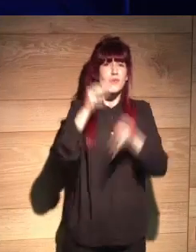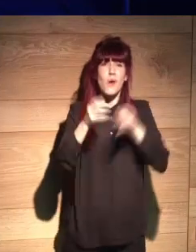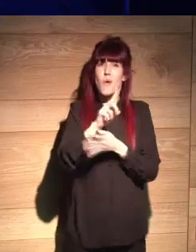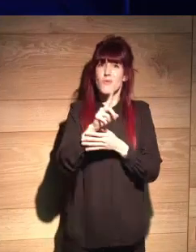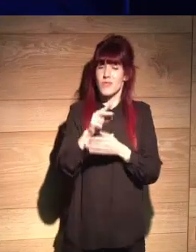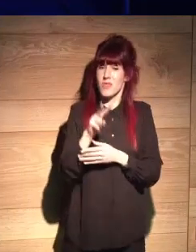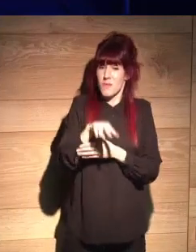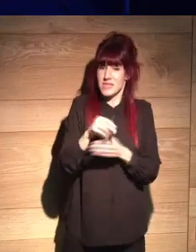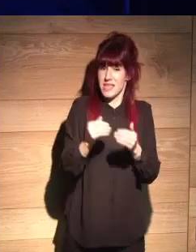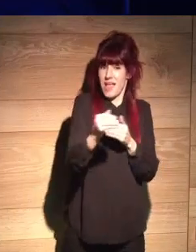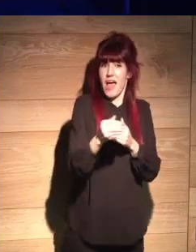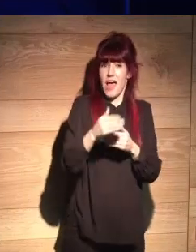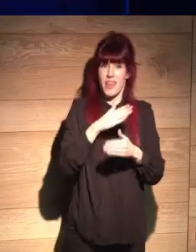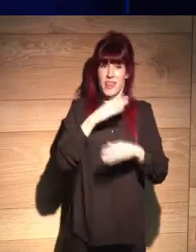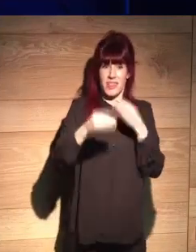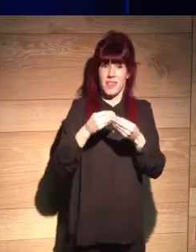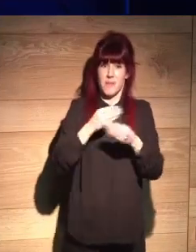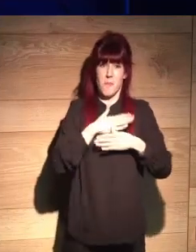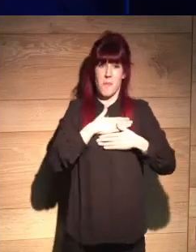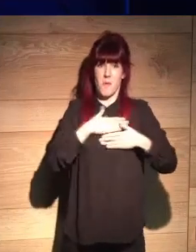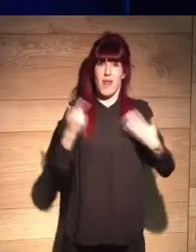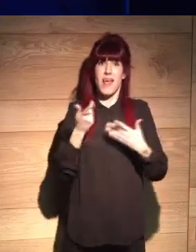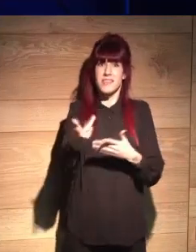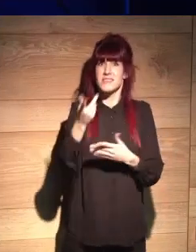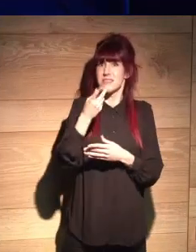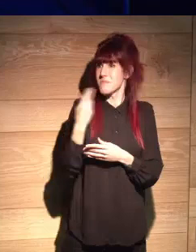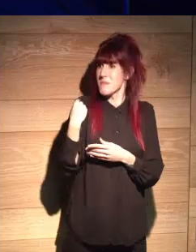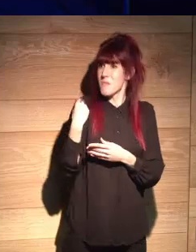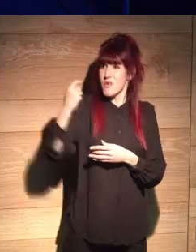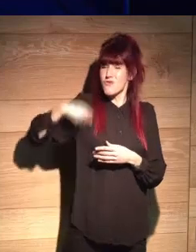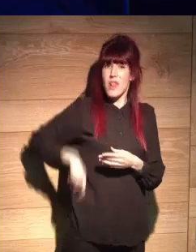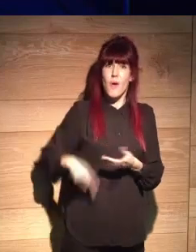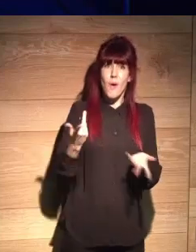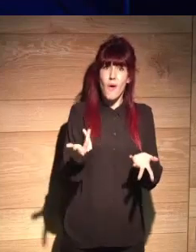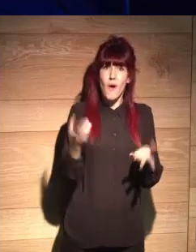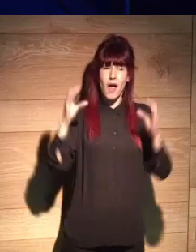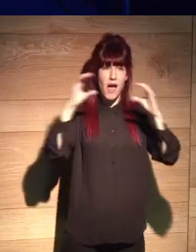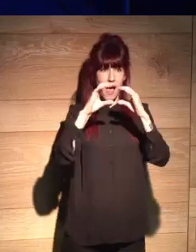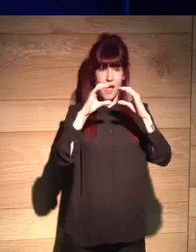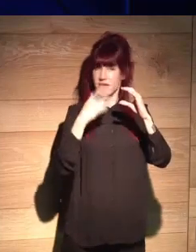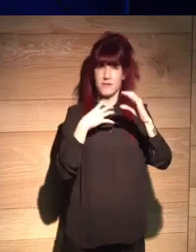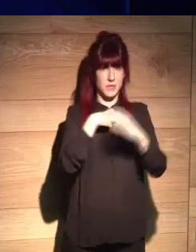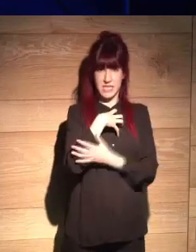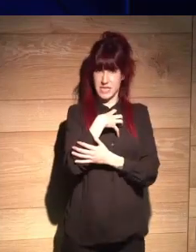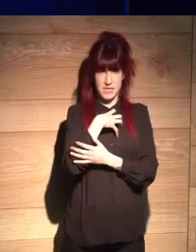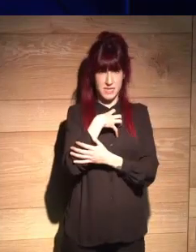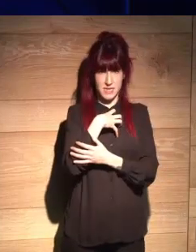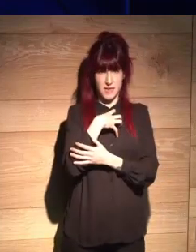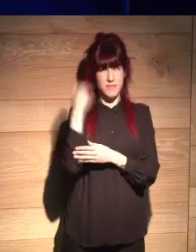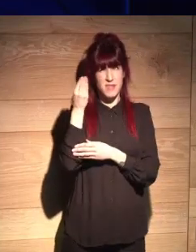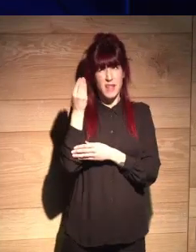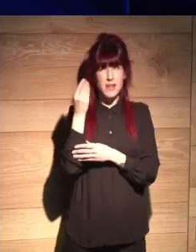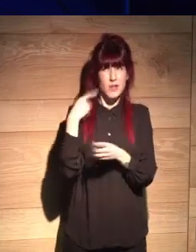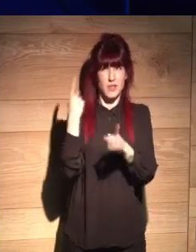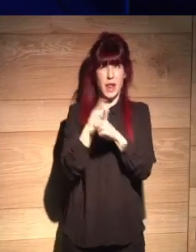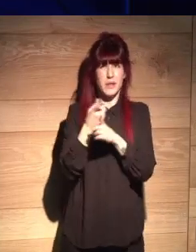2 months, and that when you come back, we are in the same salary. And this makes me really reflect upon it in